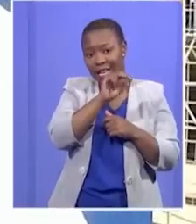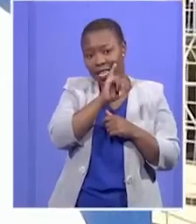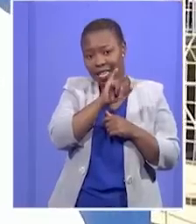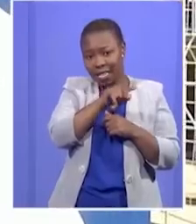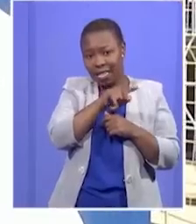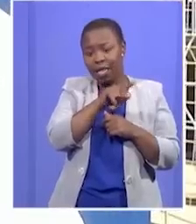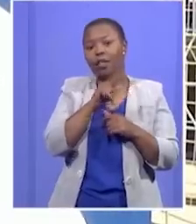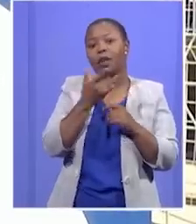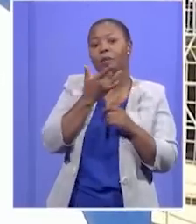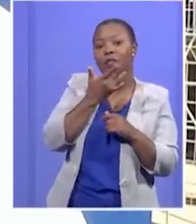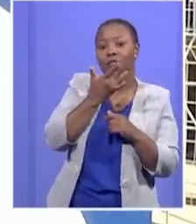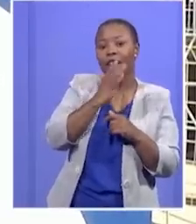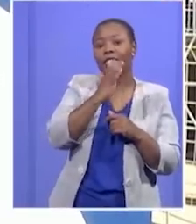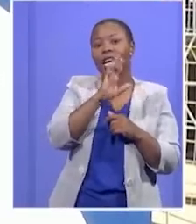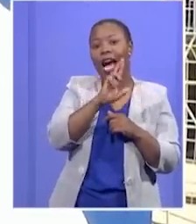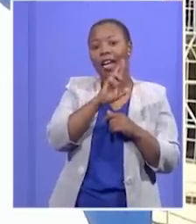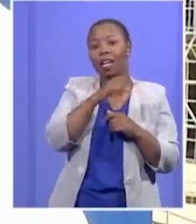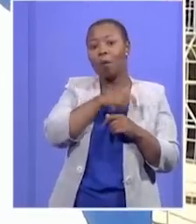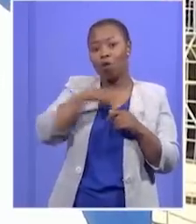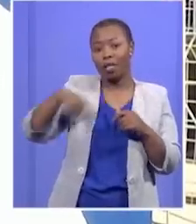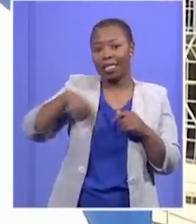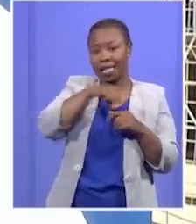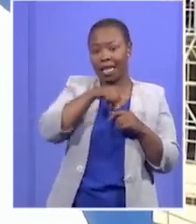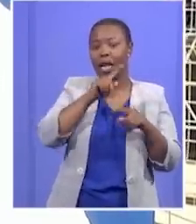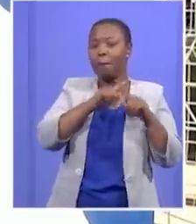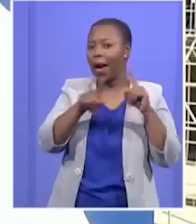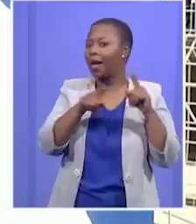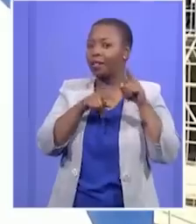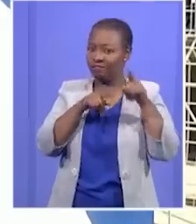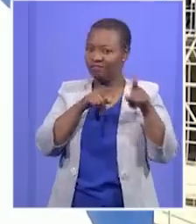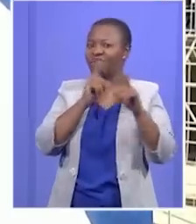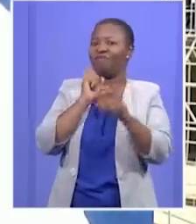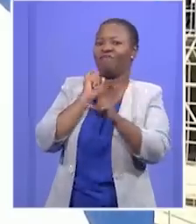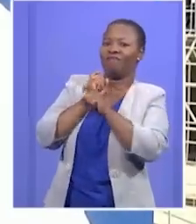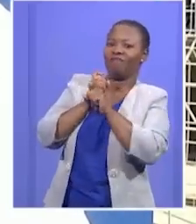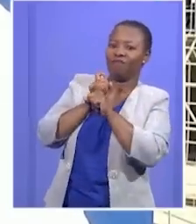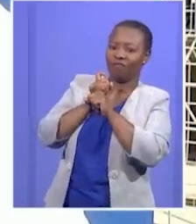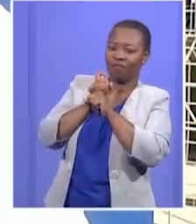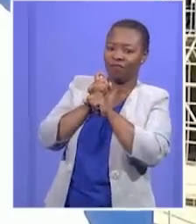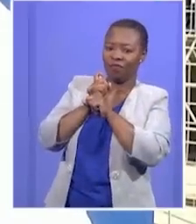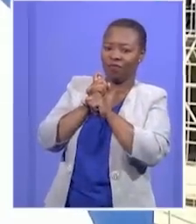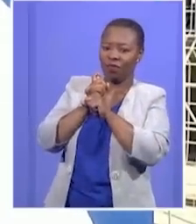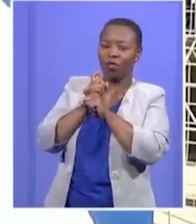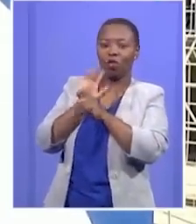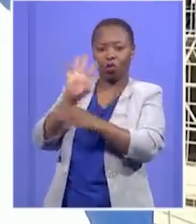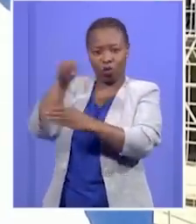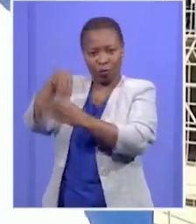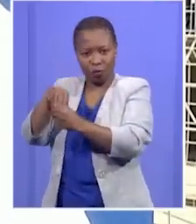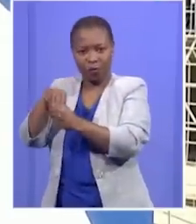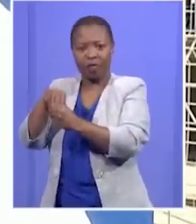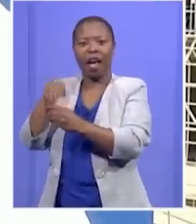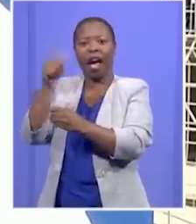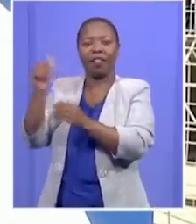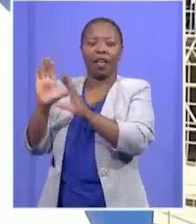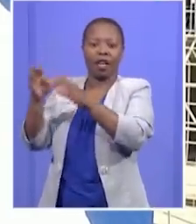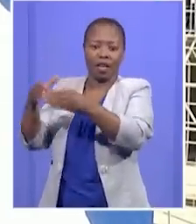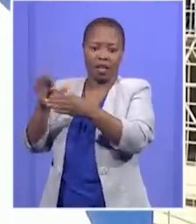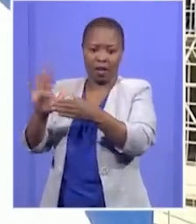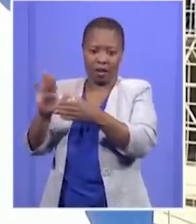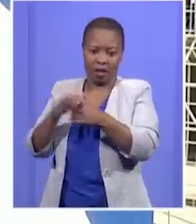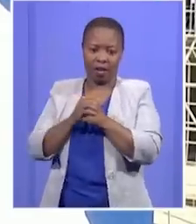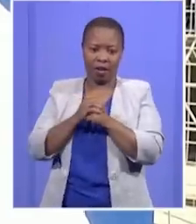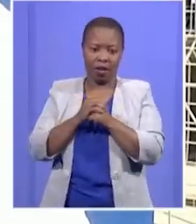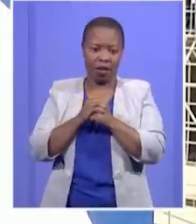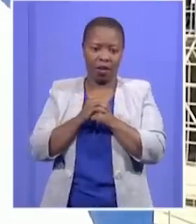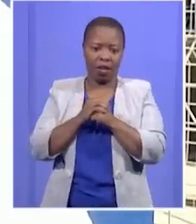CR presidency, they have refused to be part of a slate. Similarly, I think